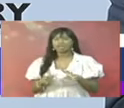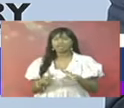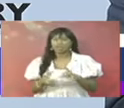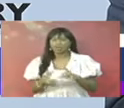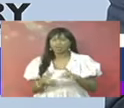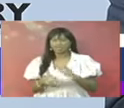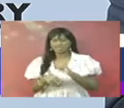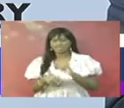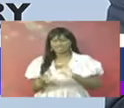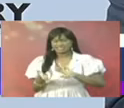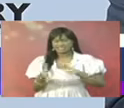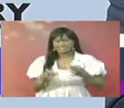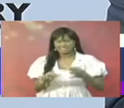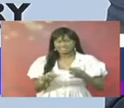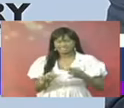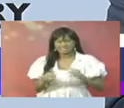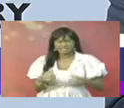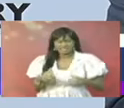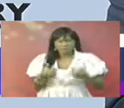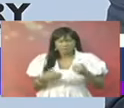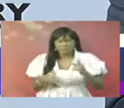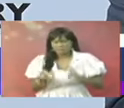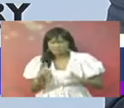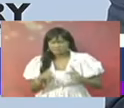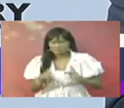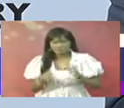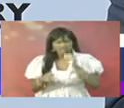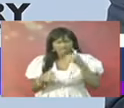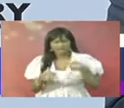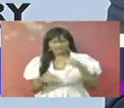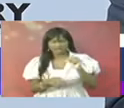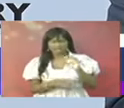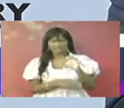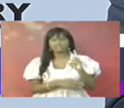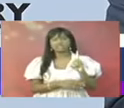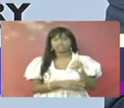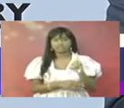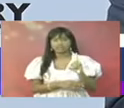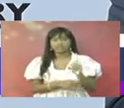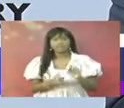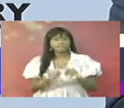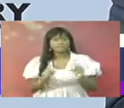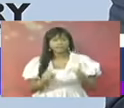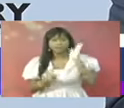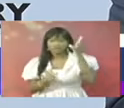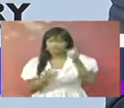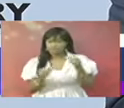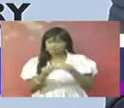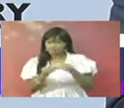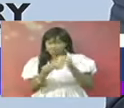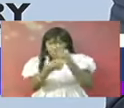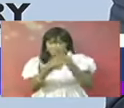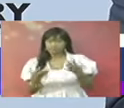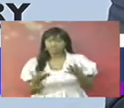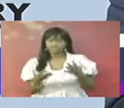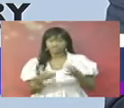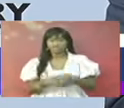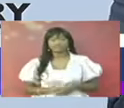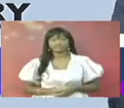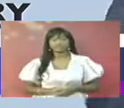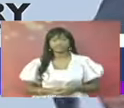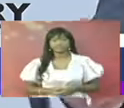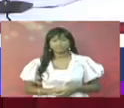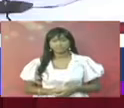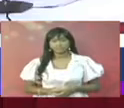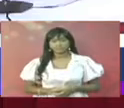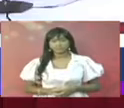terms of ages and lack of comorbidities. So I can get further details if you like. Thank